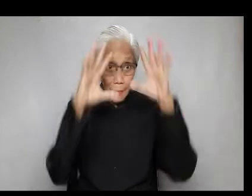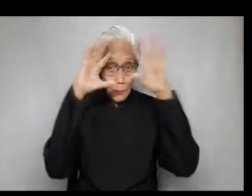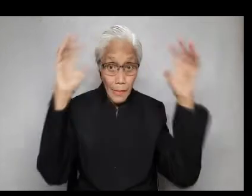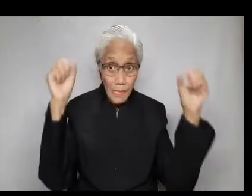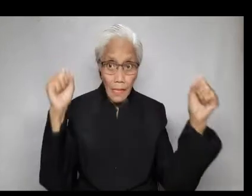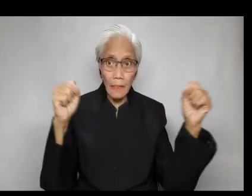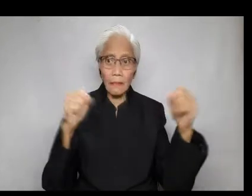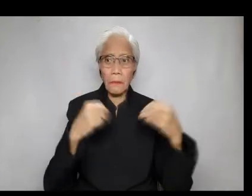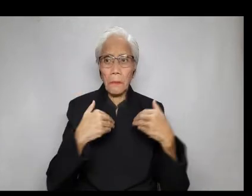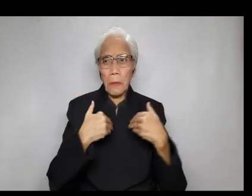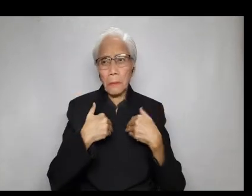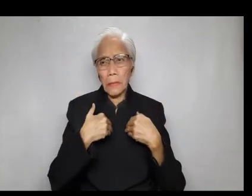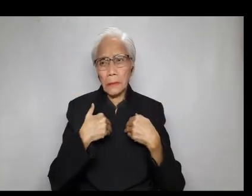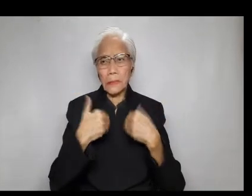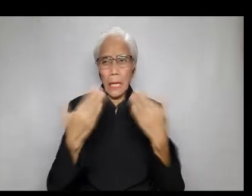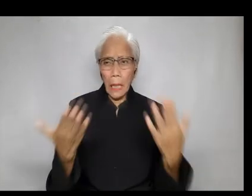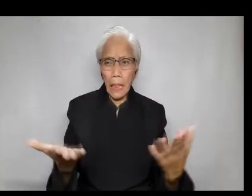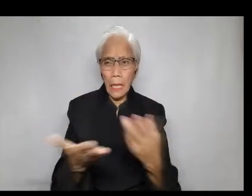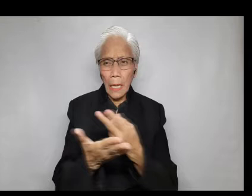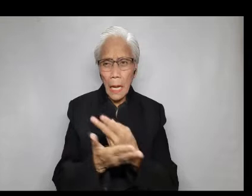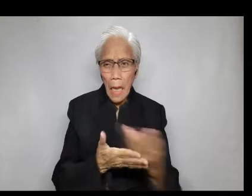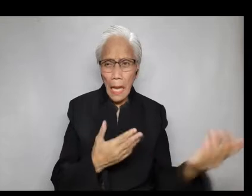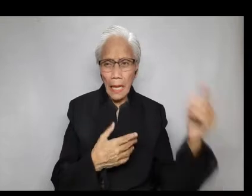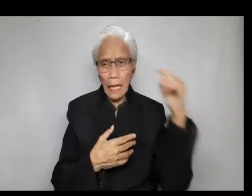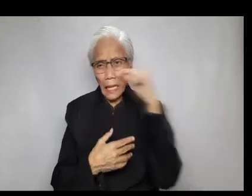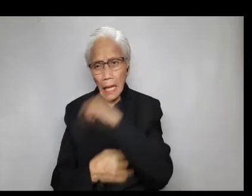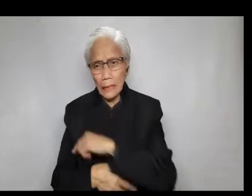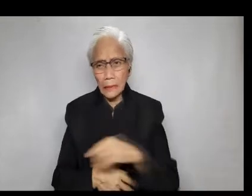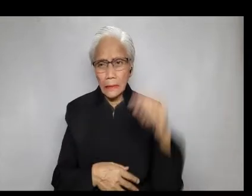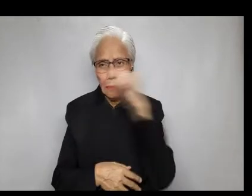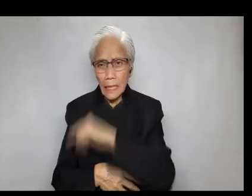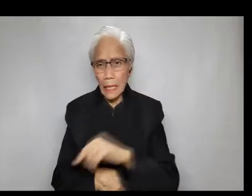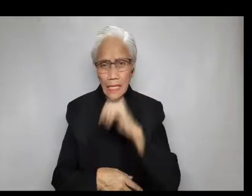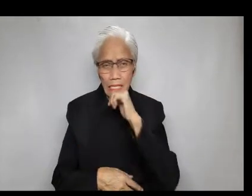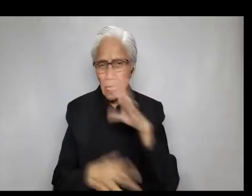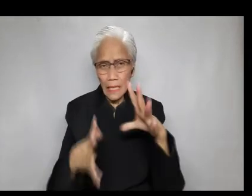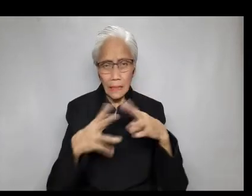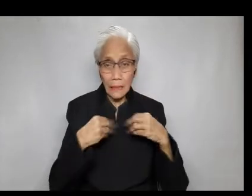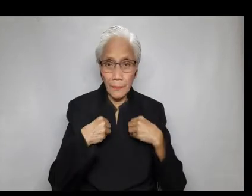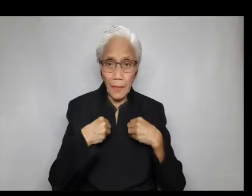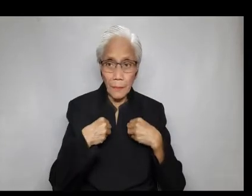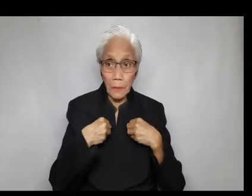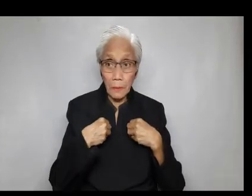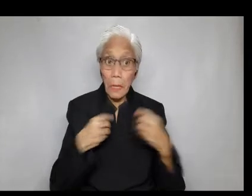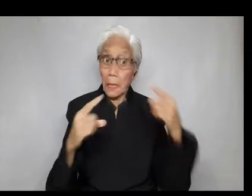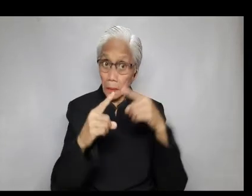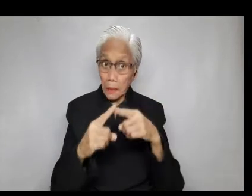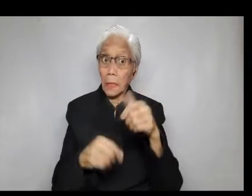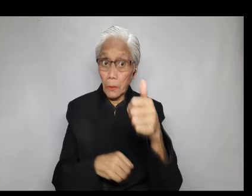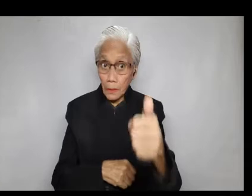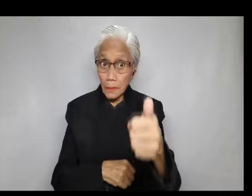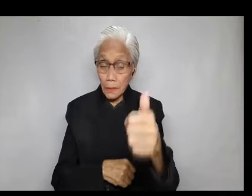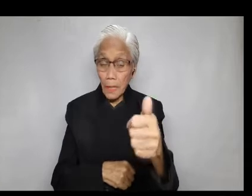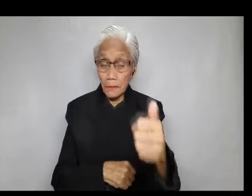country, like the presidency, lying is still lying and is never acceptable,